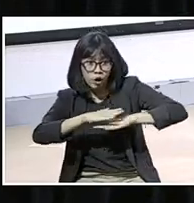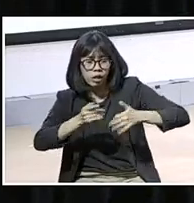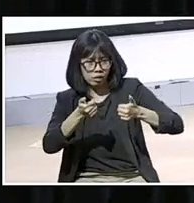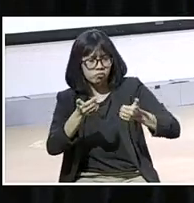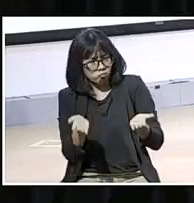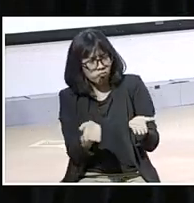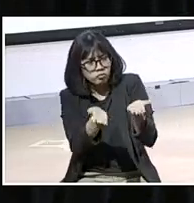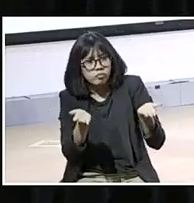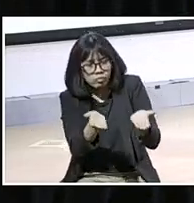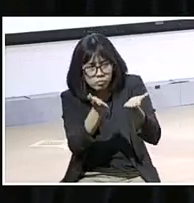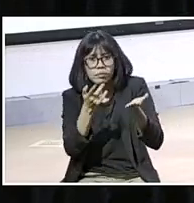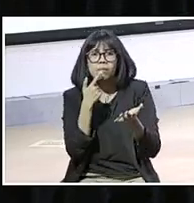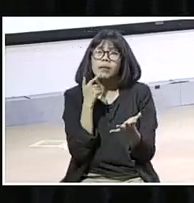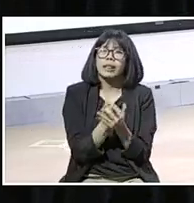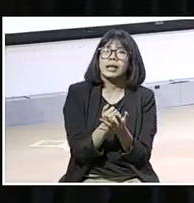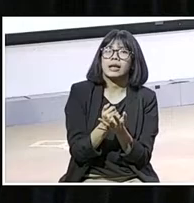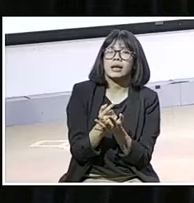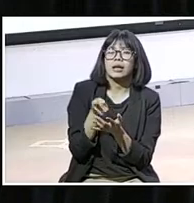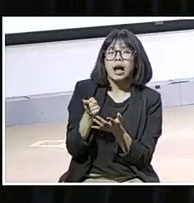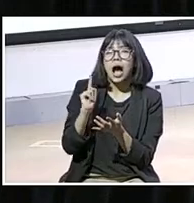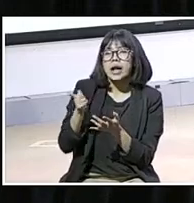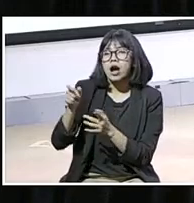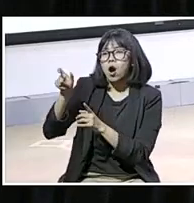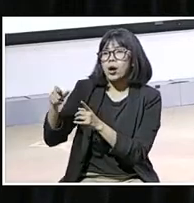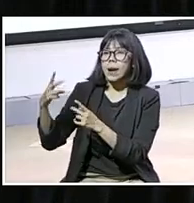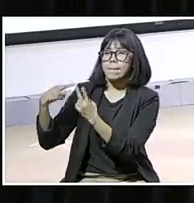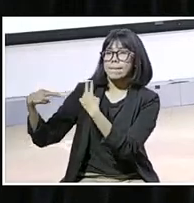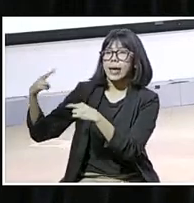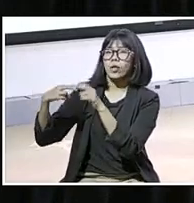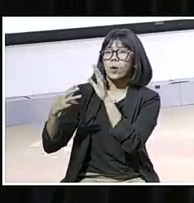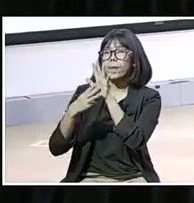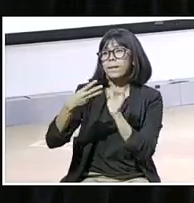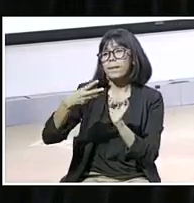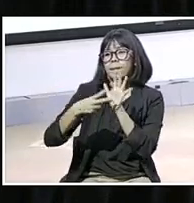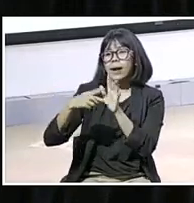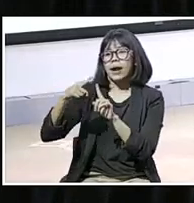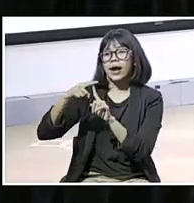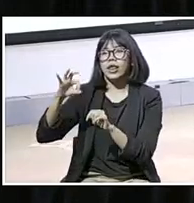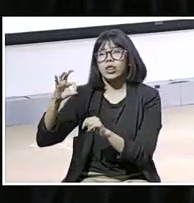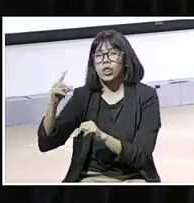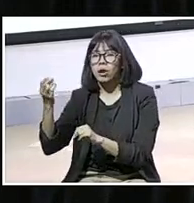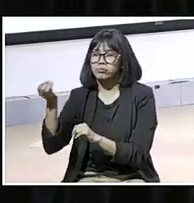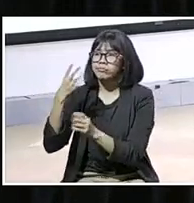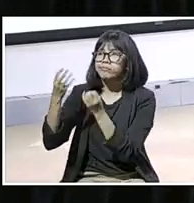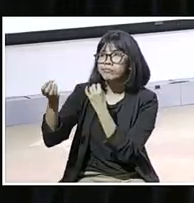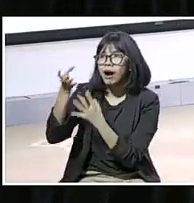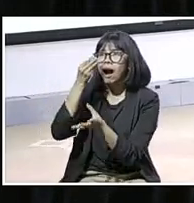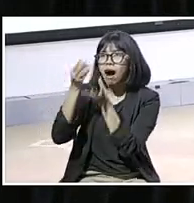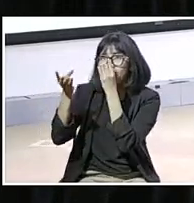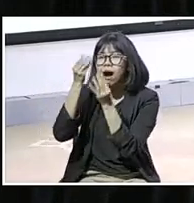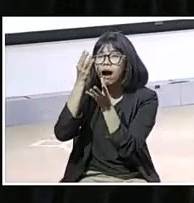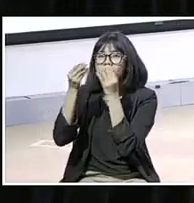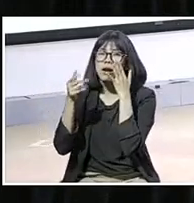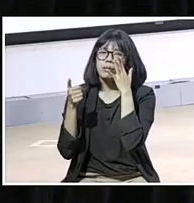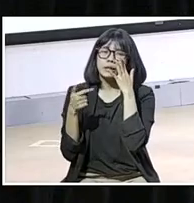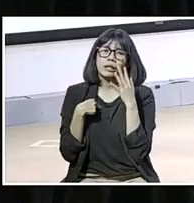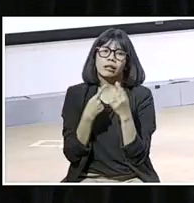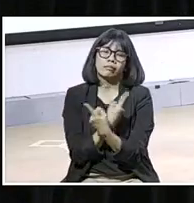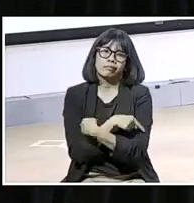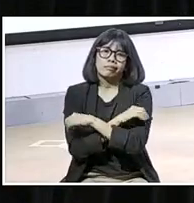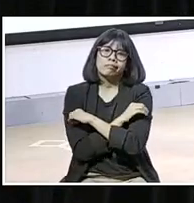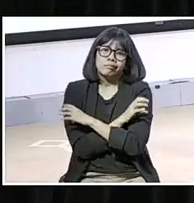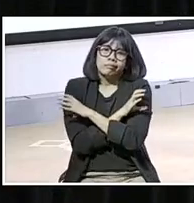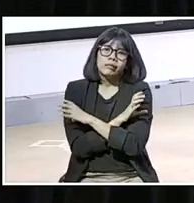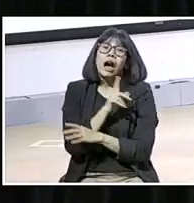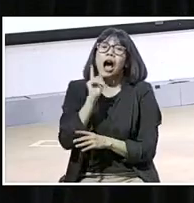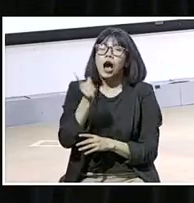people that were good at what I wanted to do as far as TV, and those became my mentors. Same thing with being a speaker.